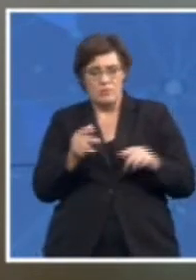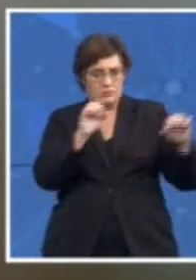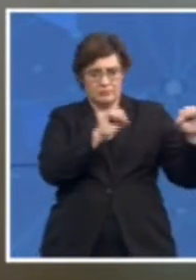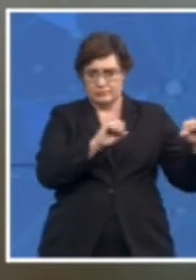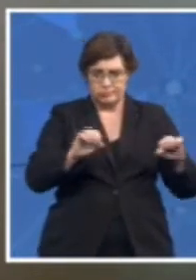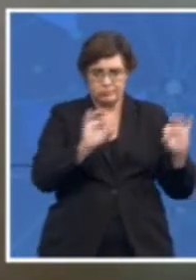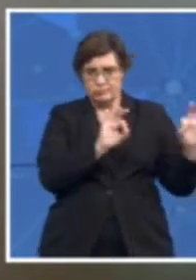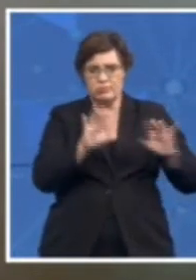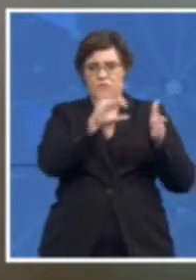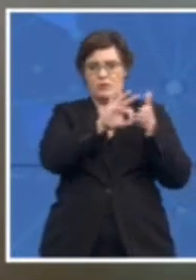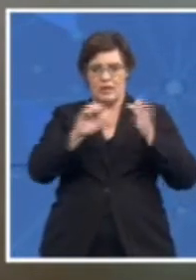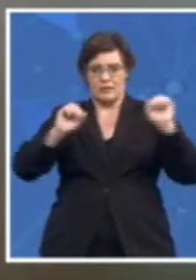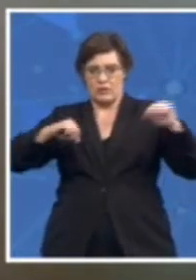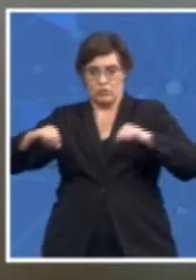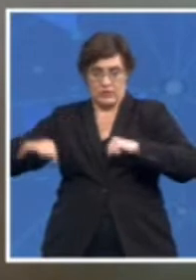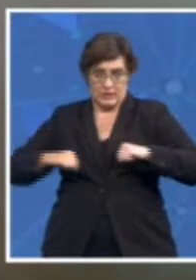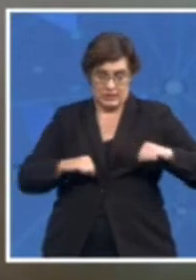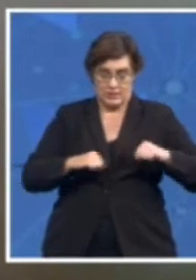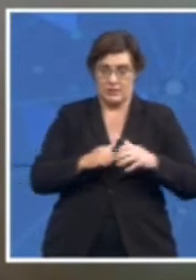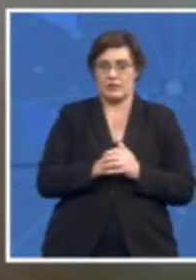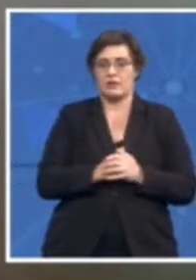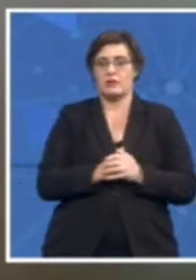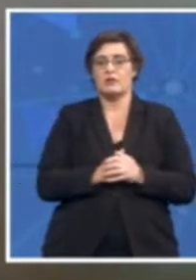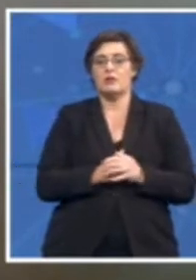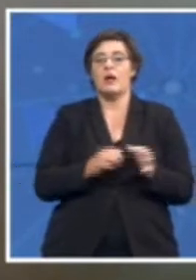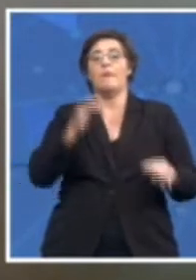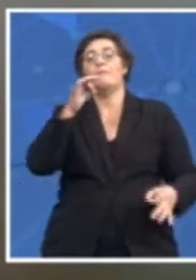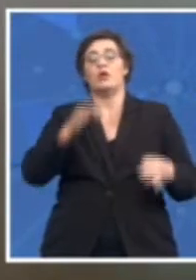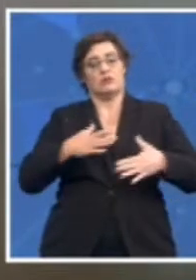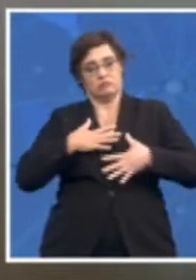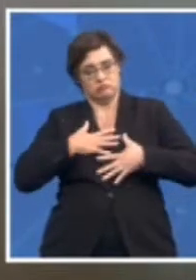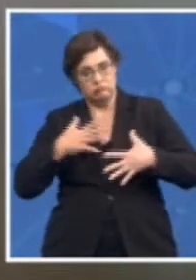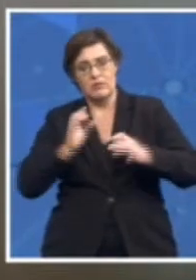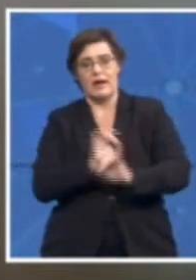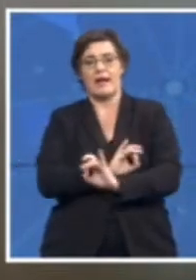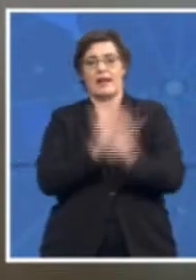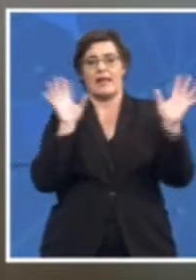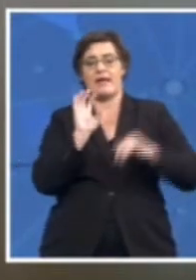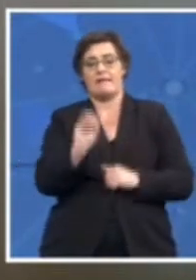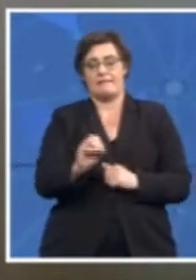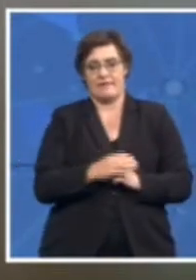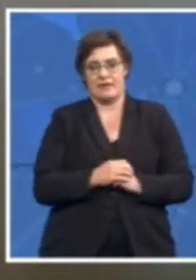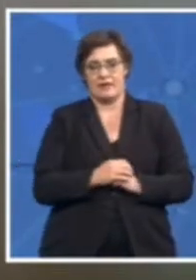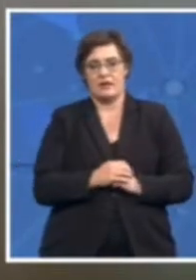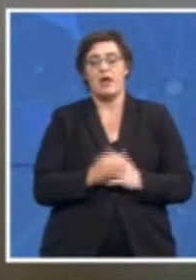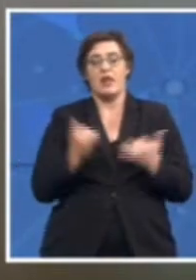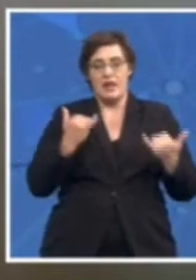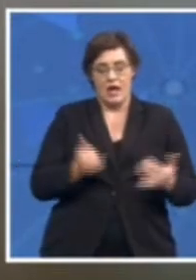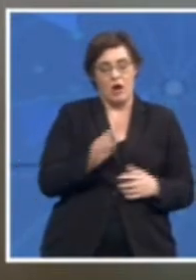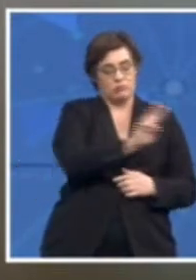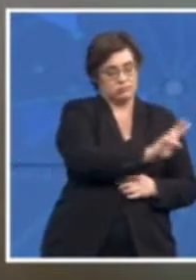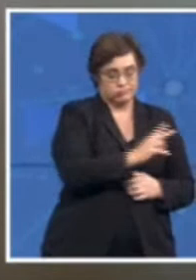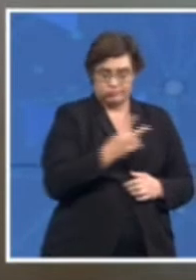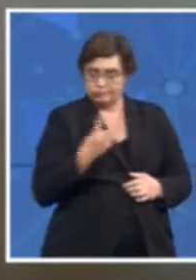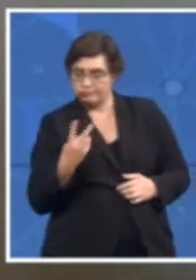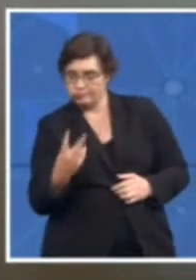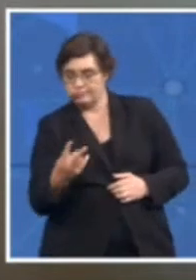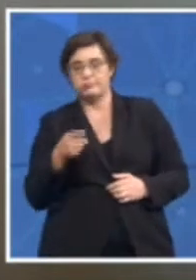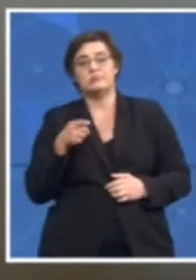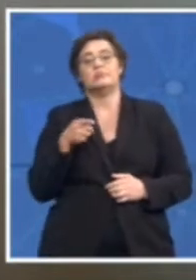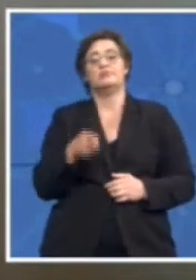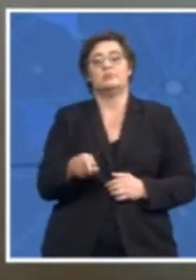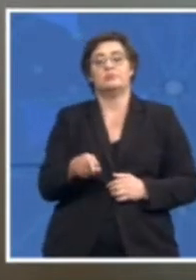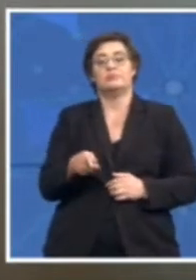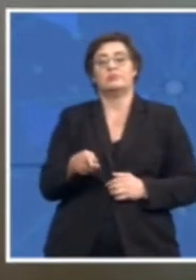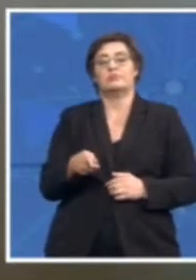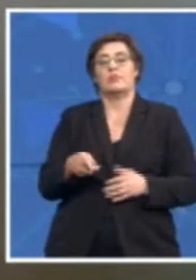The political intent is quite clear. We now need to translate this into formal agreements.